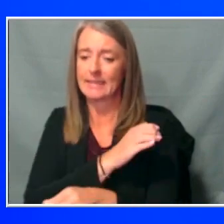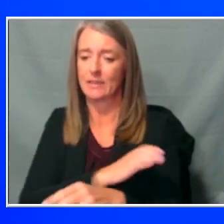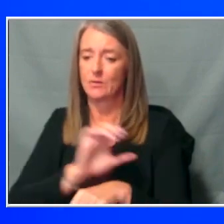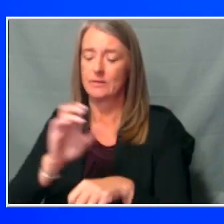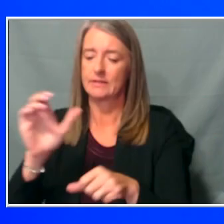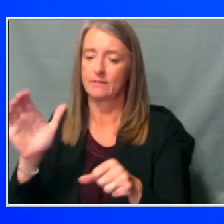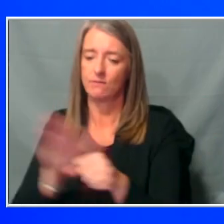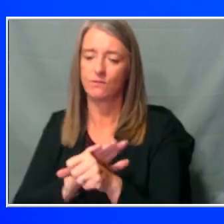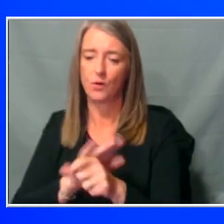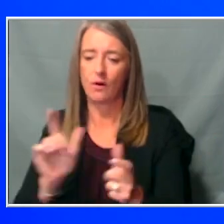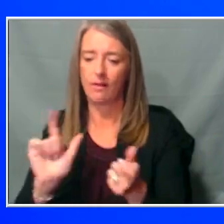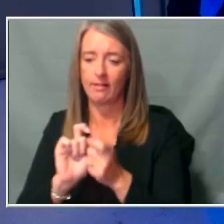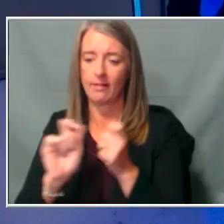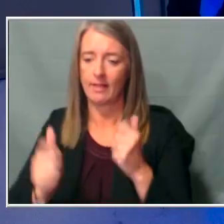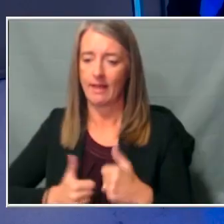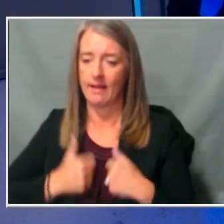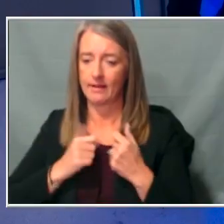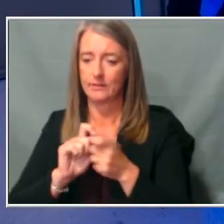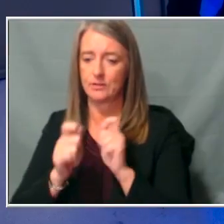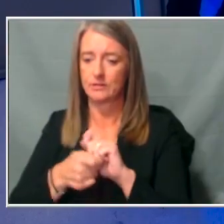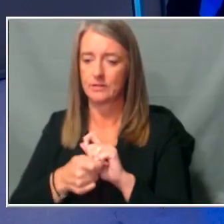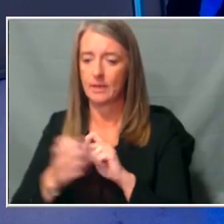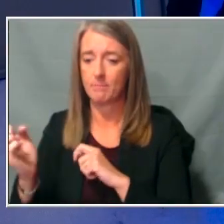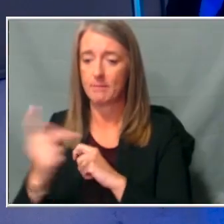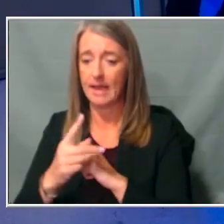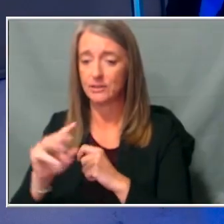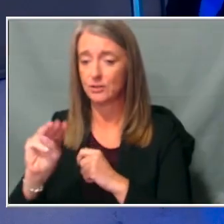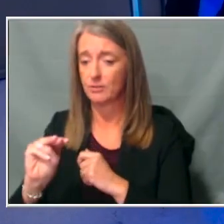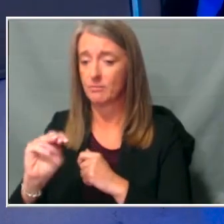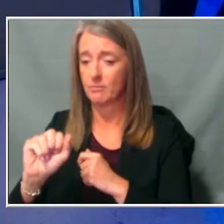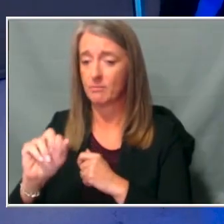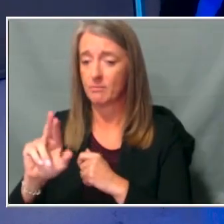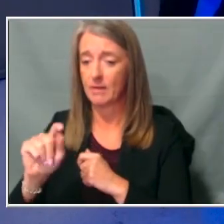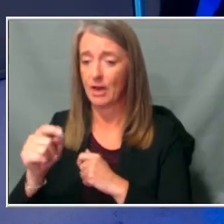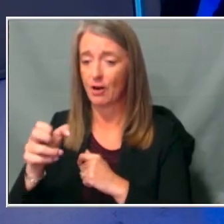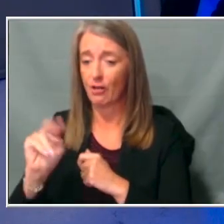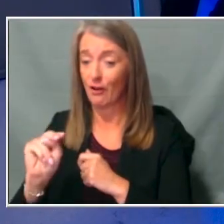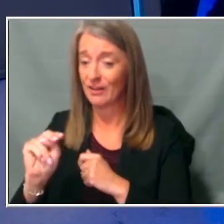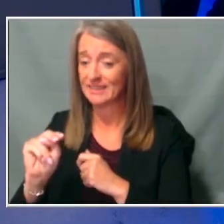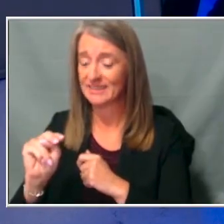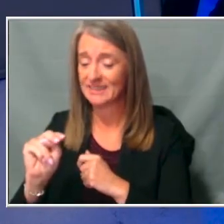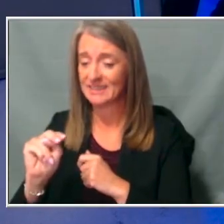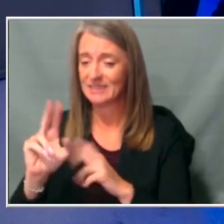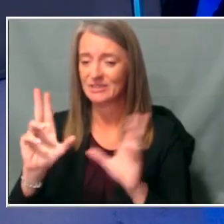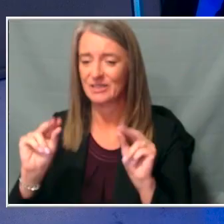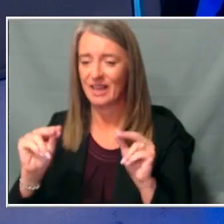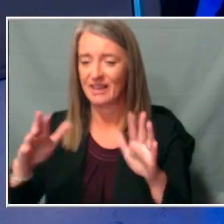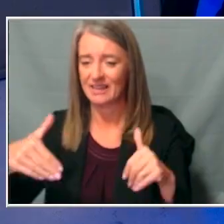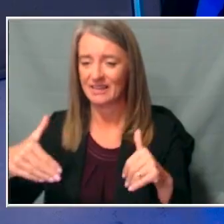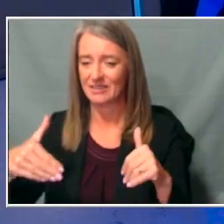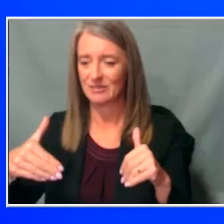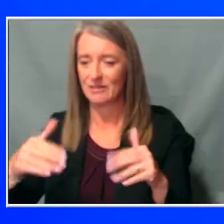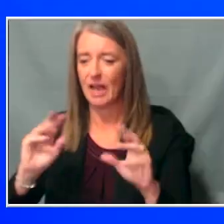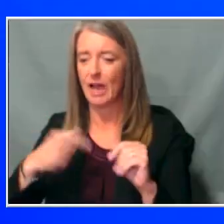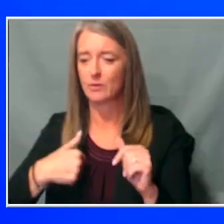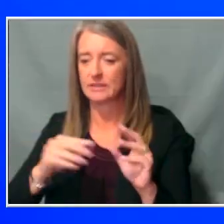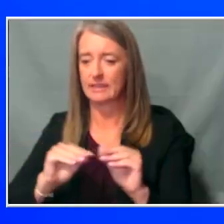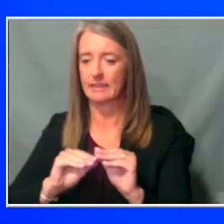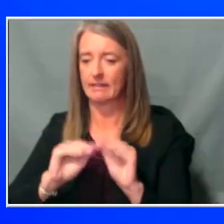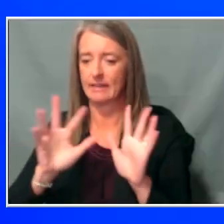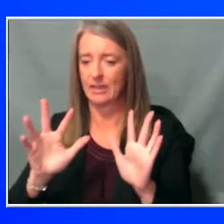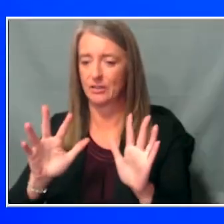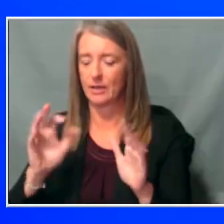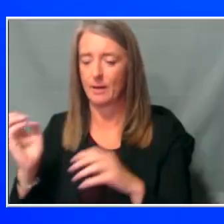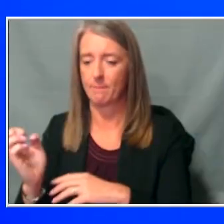lifestyle change for me. And you're back to marathons? Not yet. I was cleared a little bit ago. I am